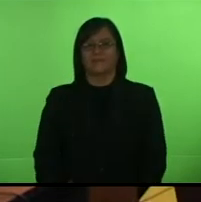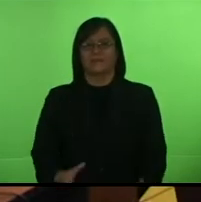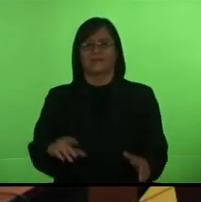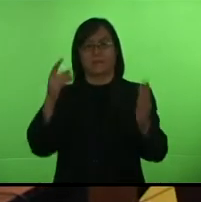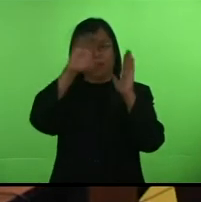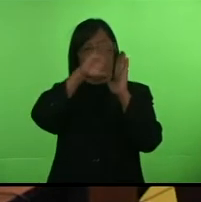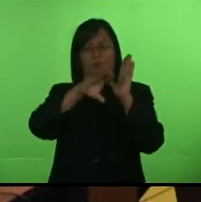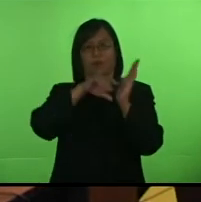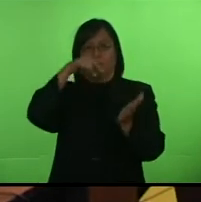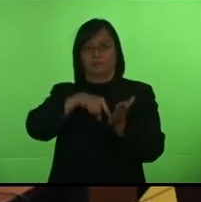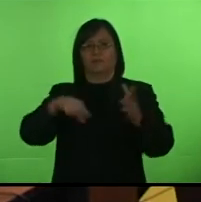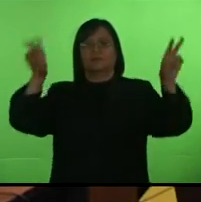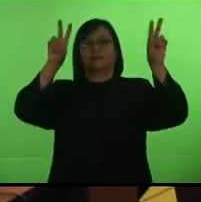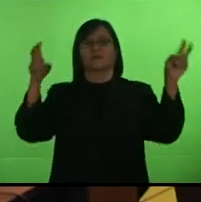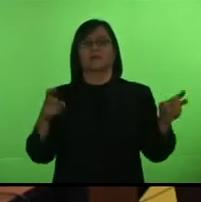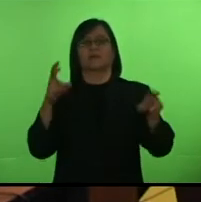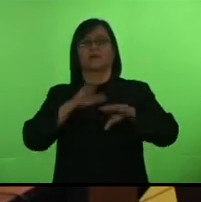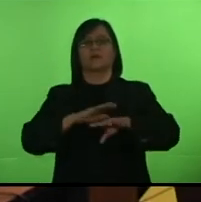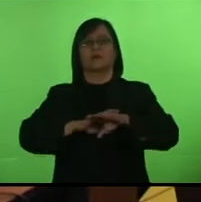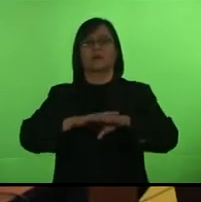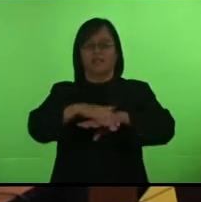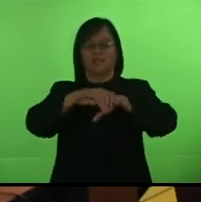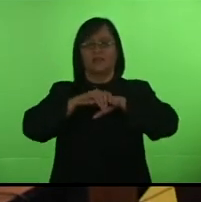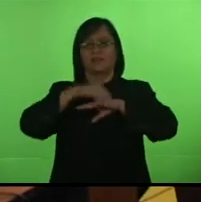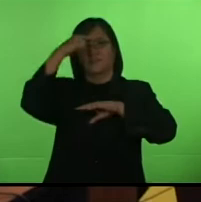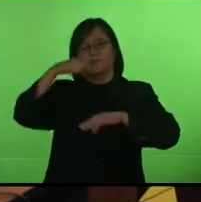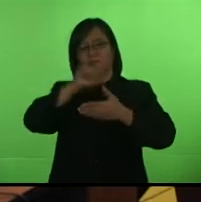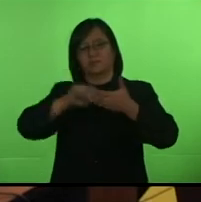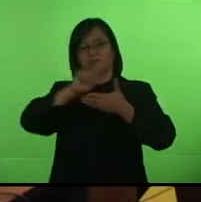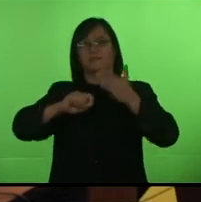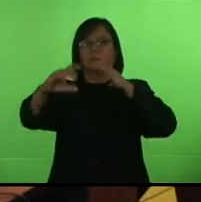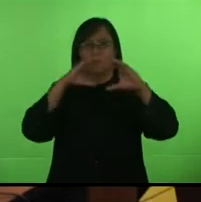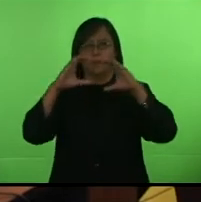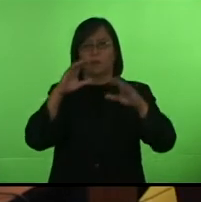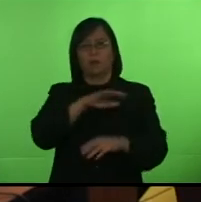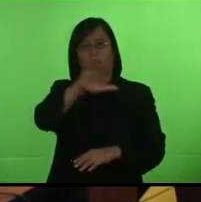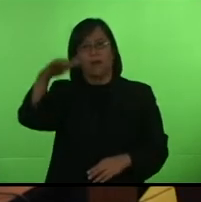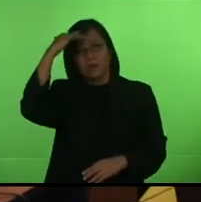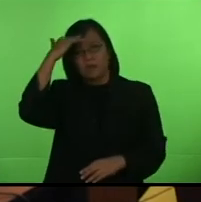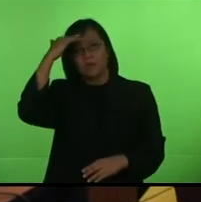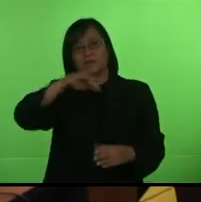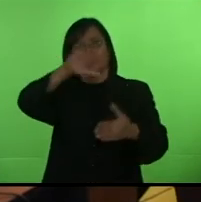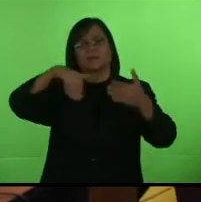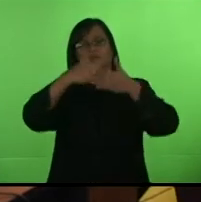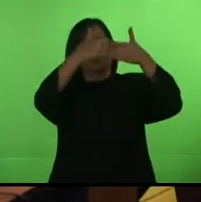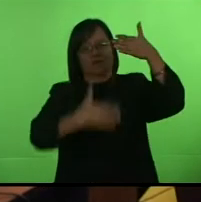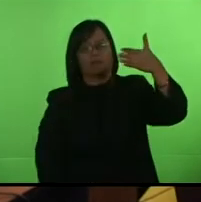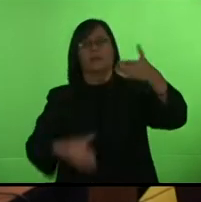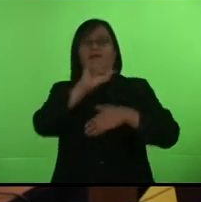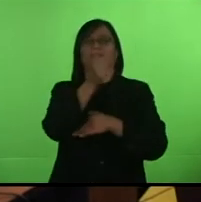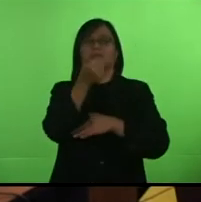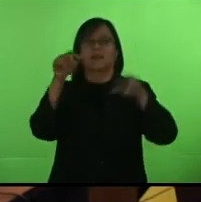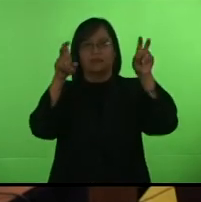Hello students, this course is called English for Written Communication. As you all know, it covers 10